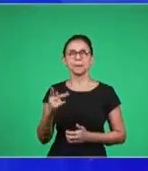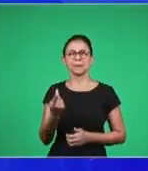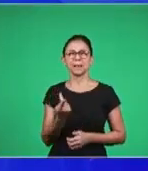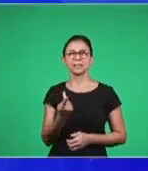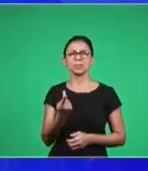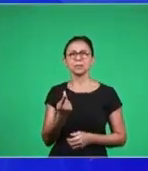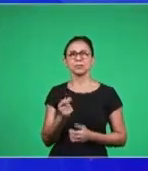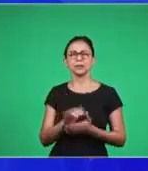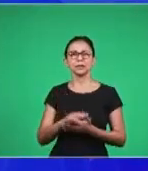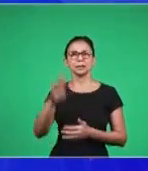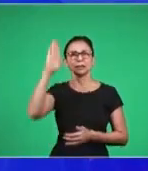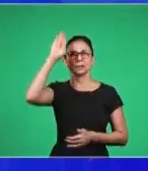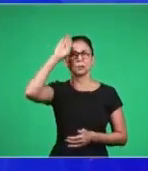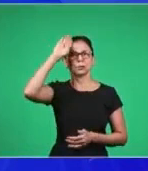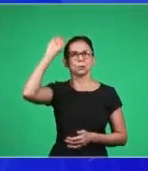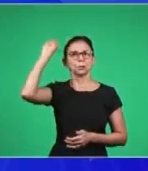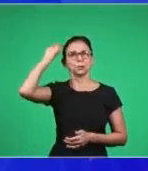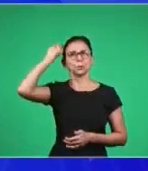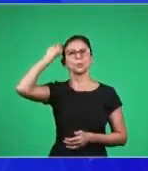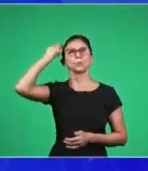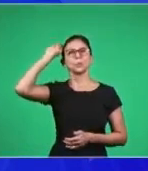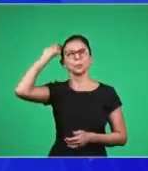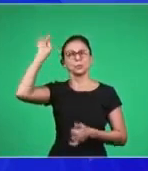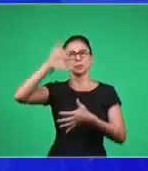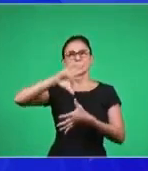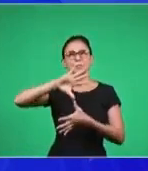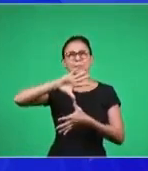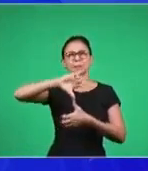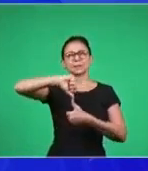in the city of Havana in Cuba.